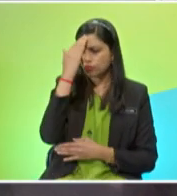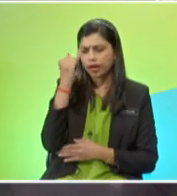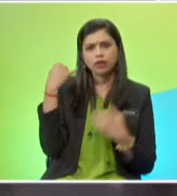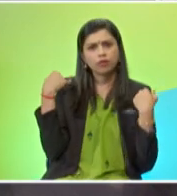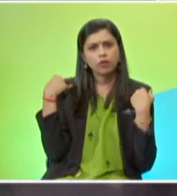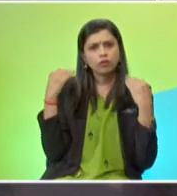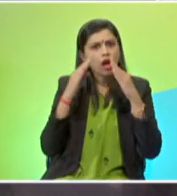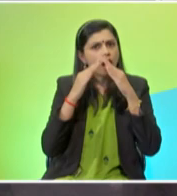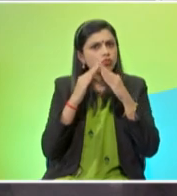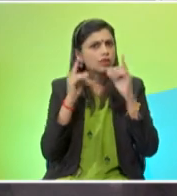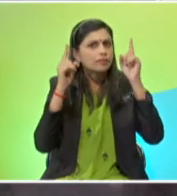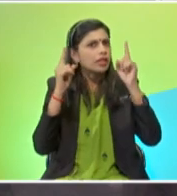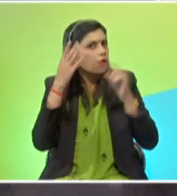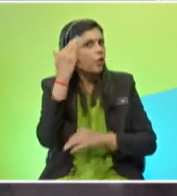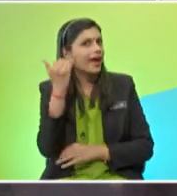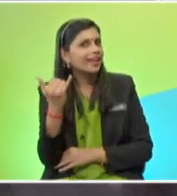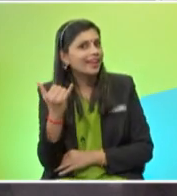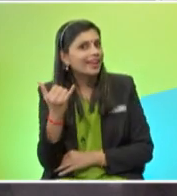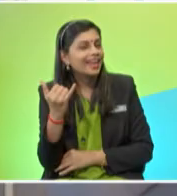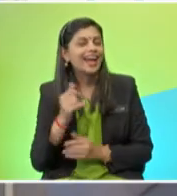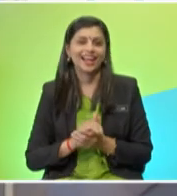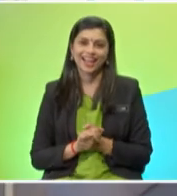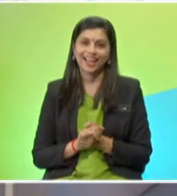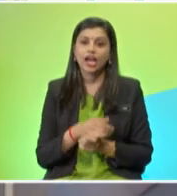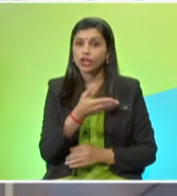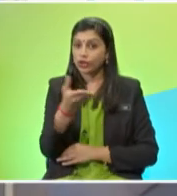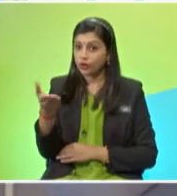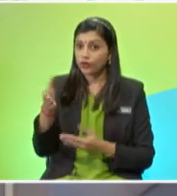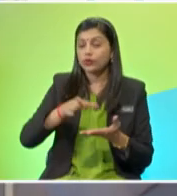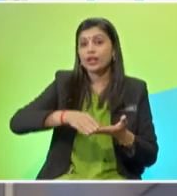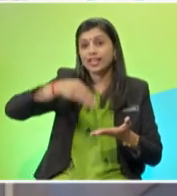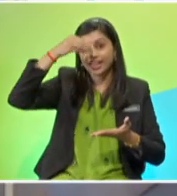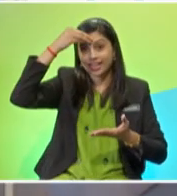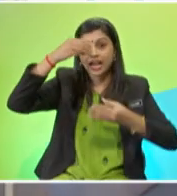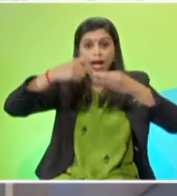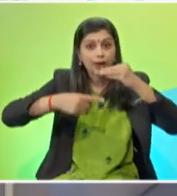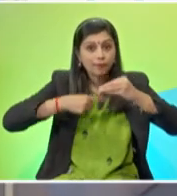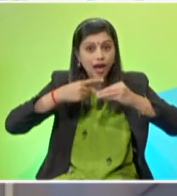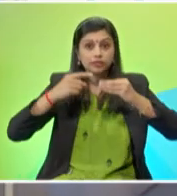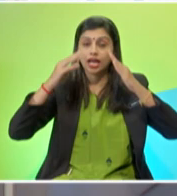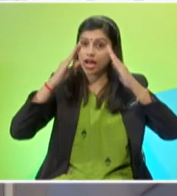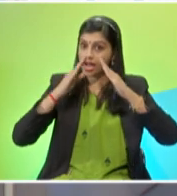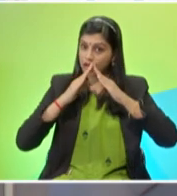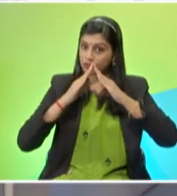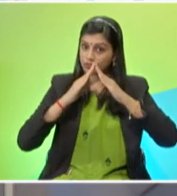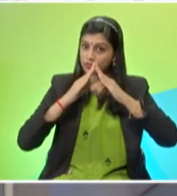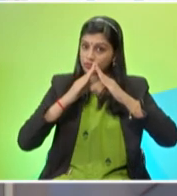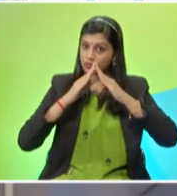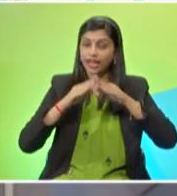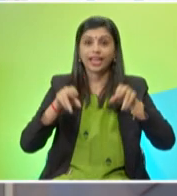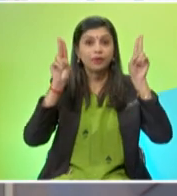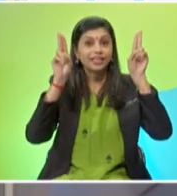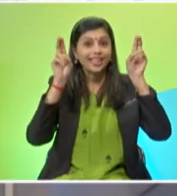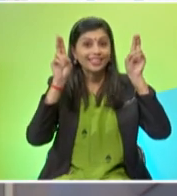going to learn about houses? Yes, we are going to learn about houses. Our title today is Home Sweet Home. Oh, nice. Okay. Home